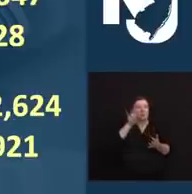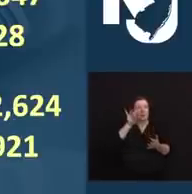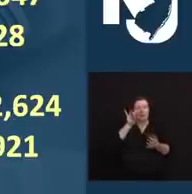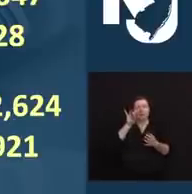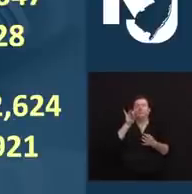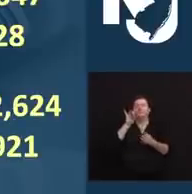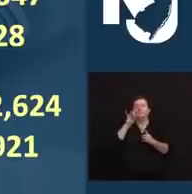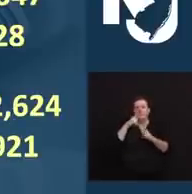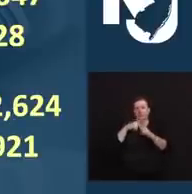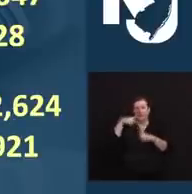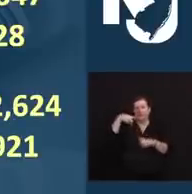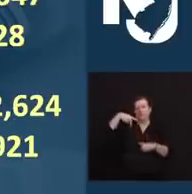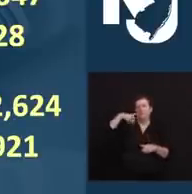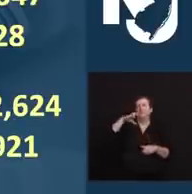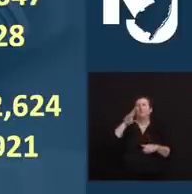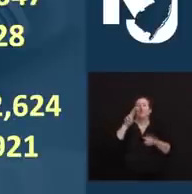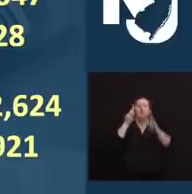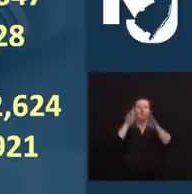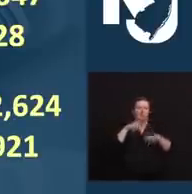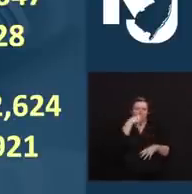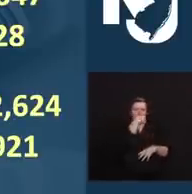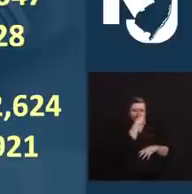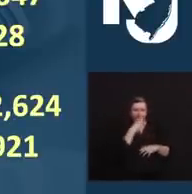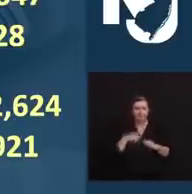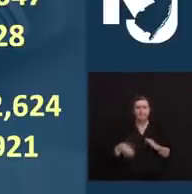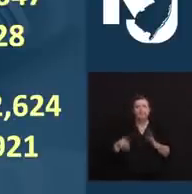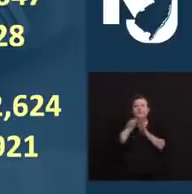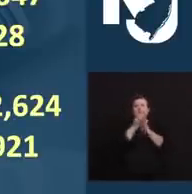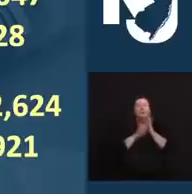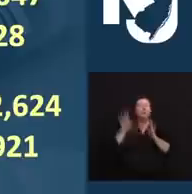PCR tests, statewide cumulative total of